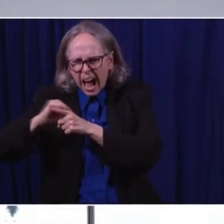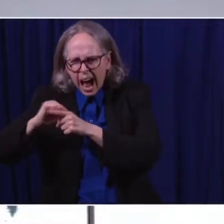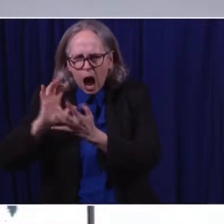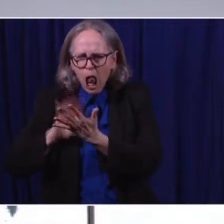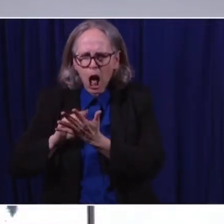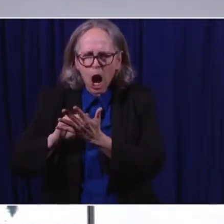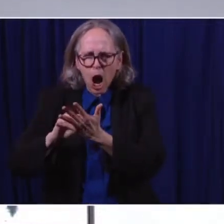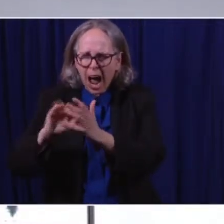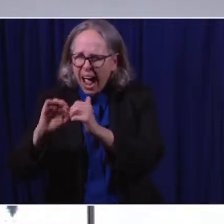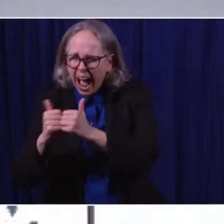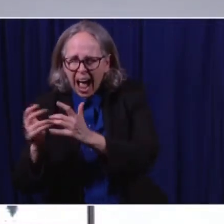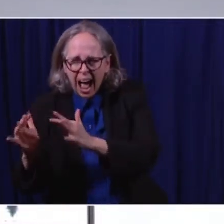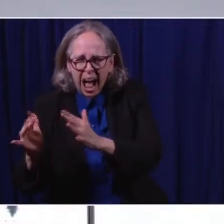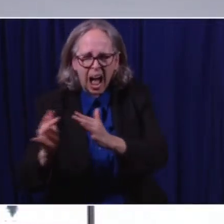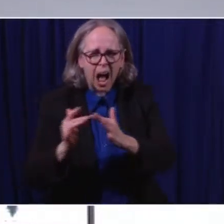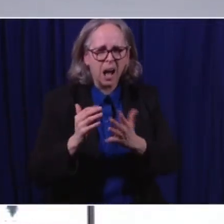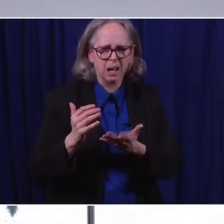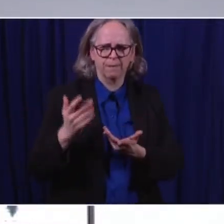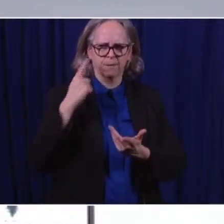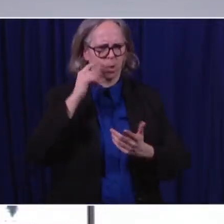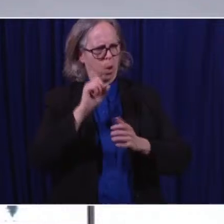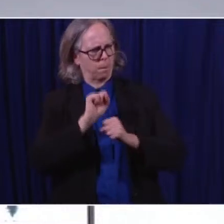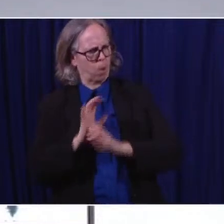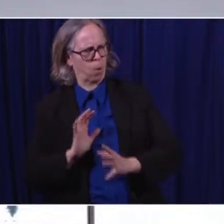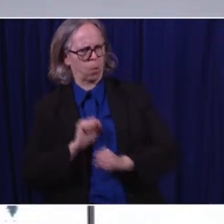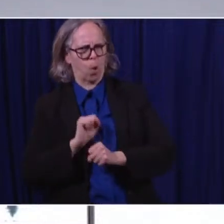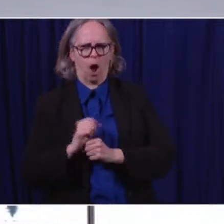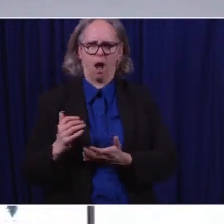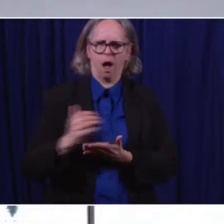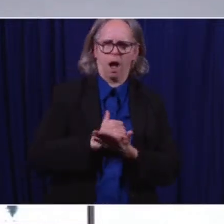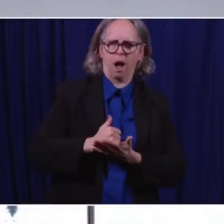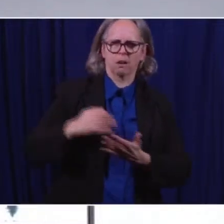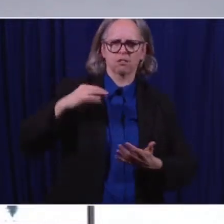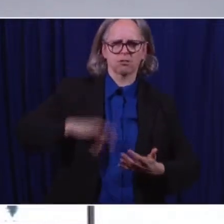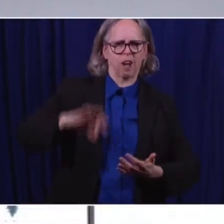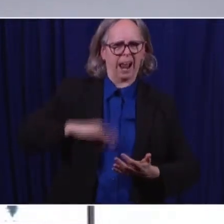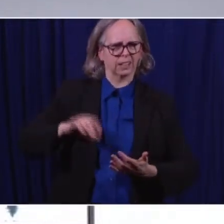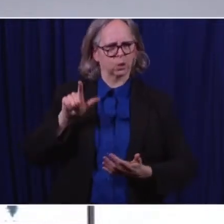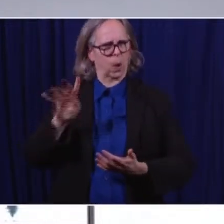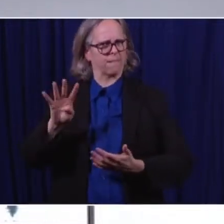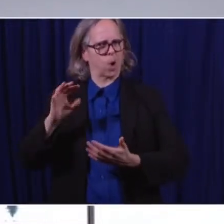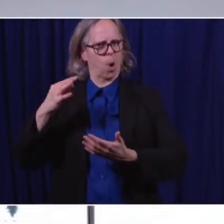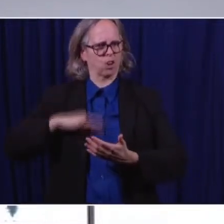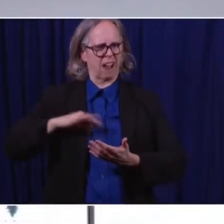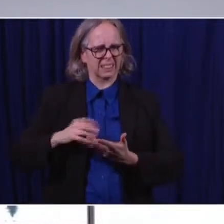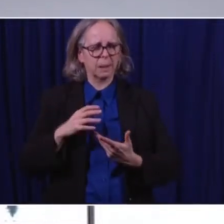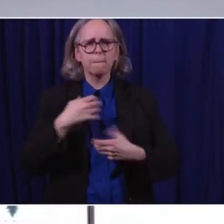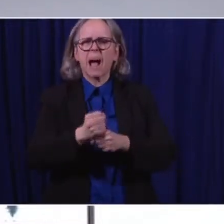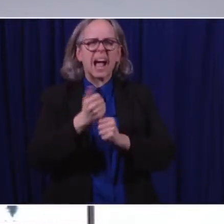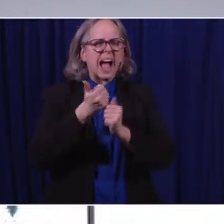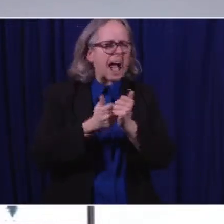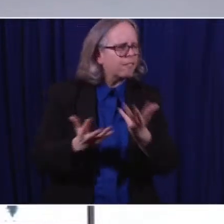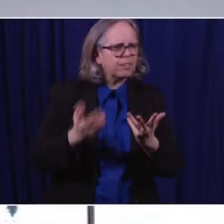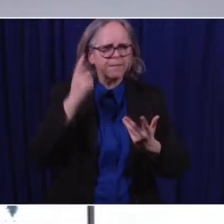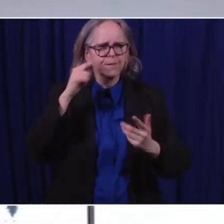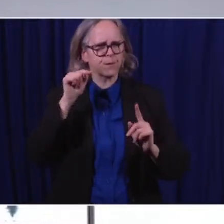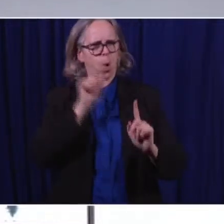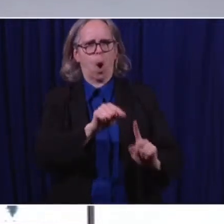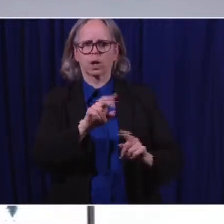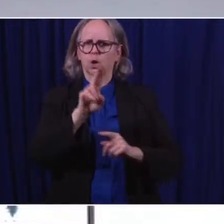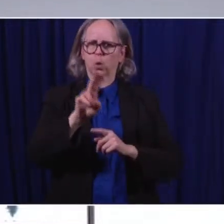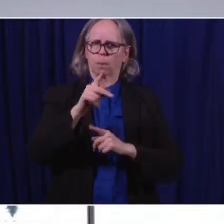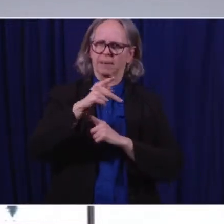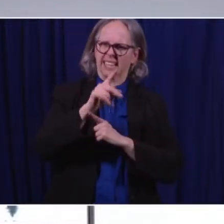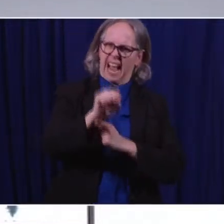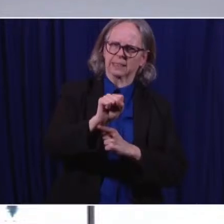this, they make everything from the central repositories that UPS uses to these portable models. And I do want to say